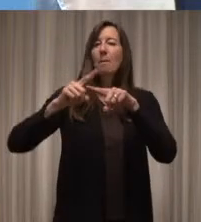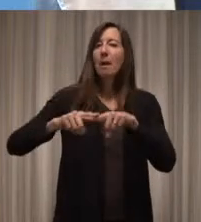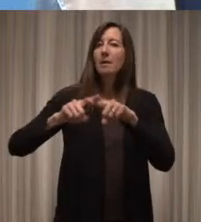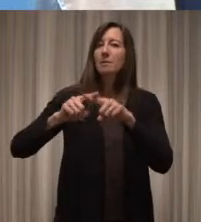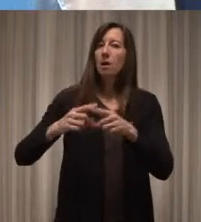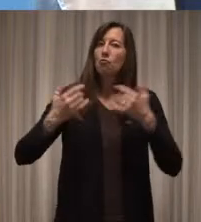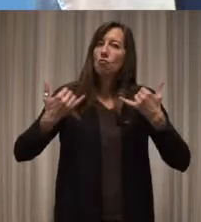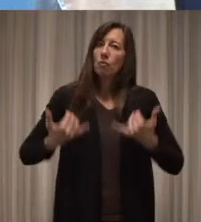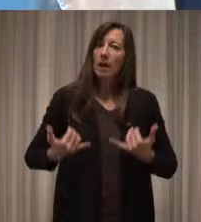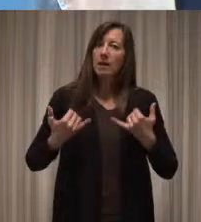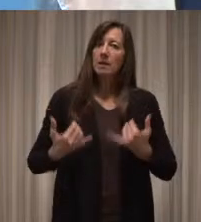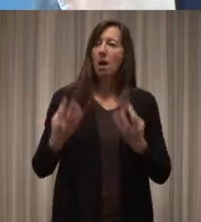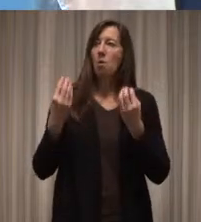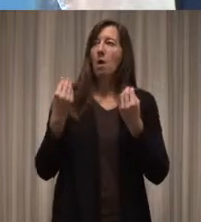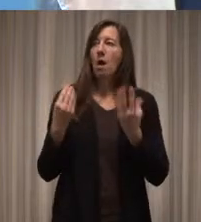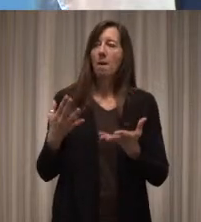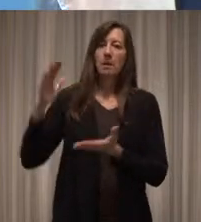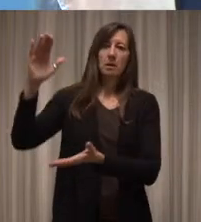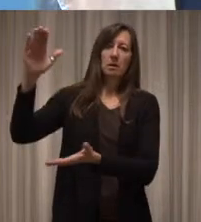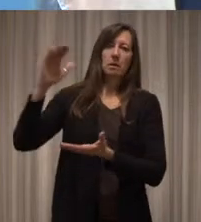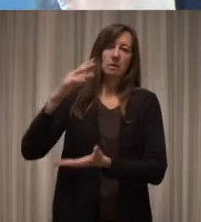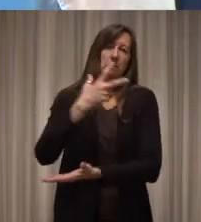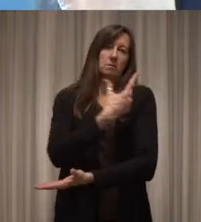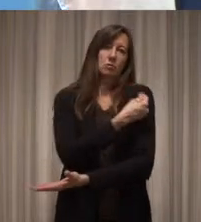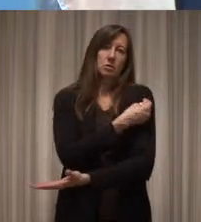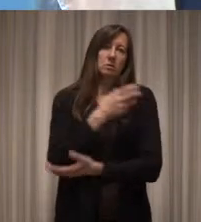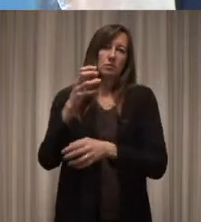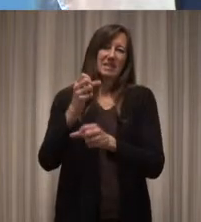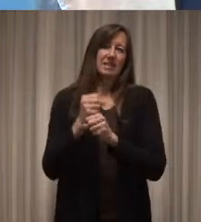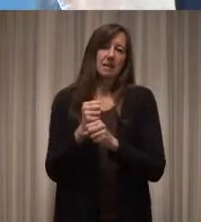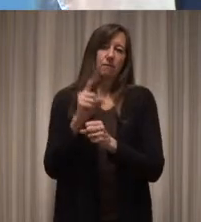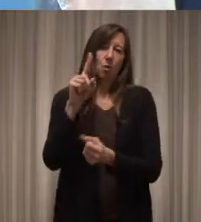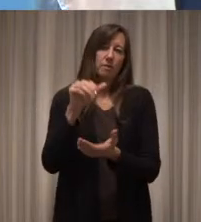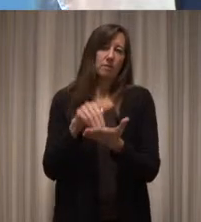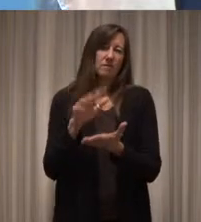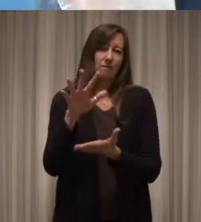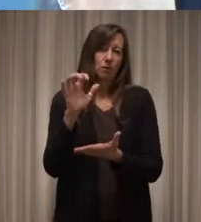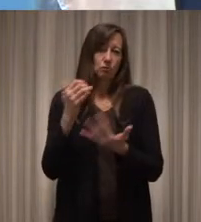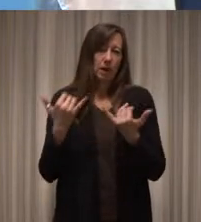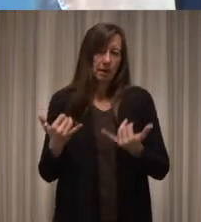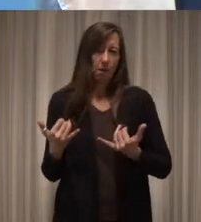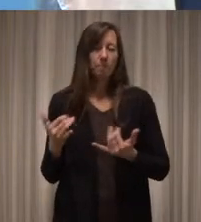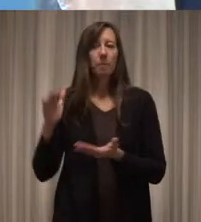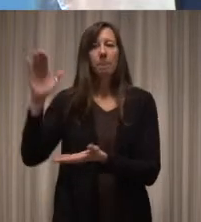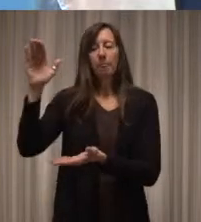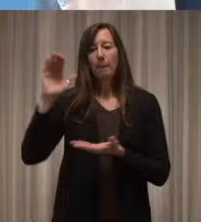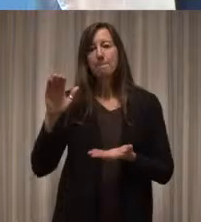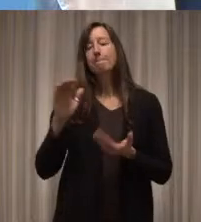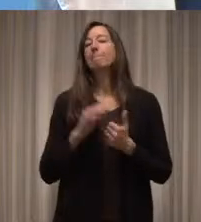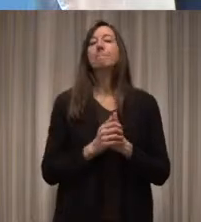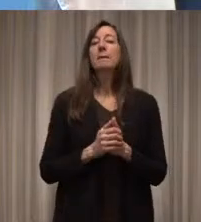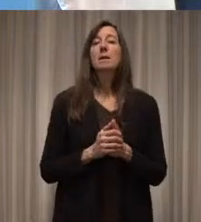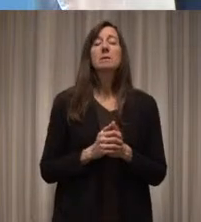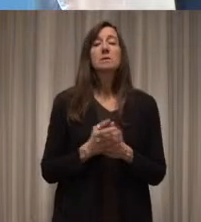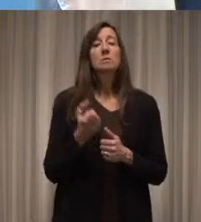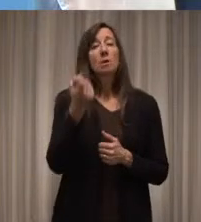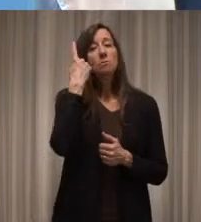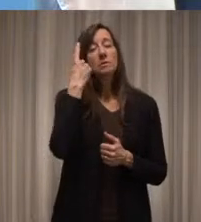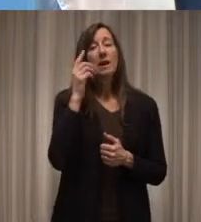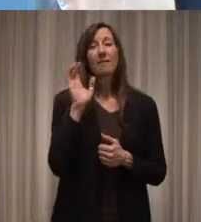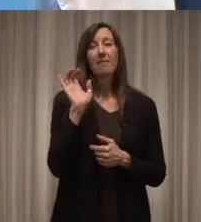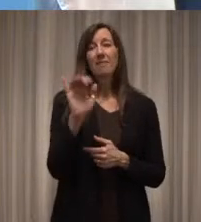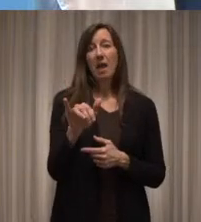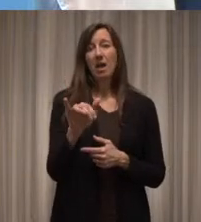up, which would speed up the timeline. The other important caveat is these are just the vaccine doses that New York State